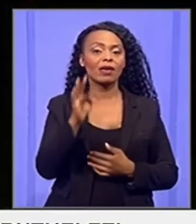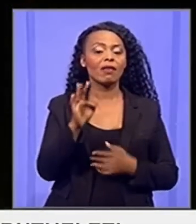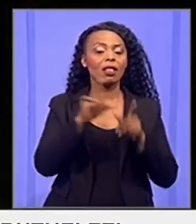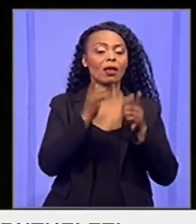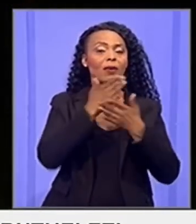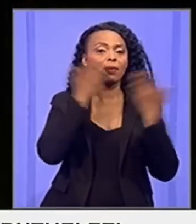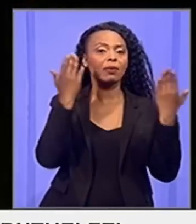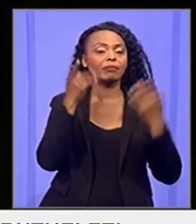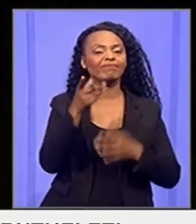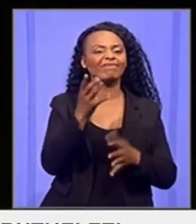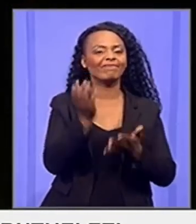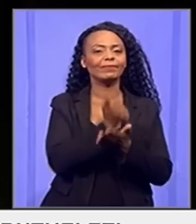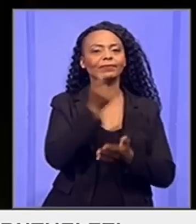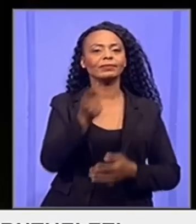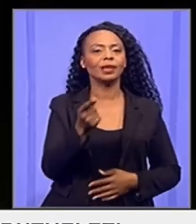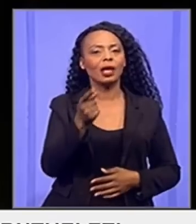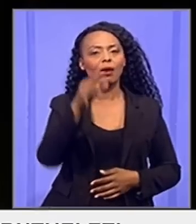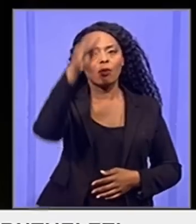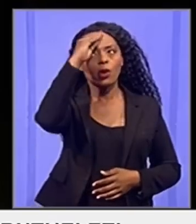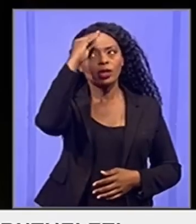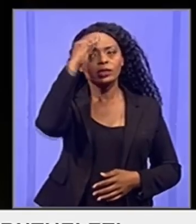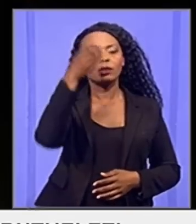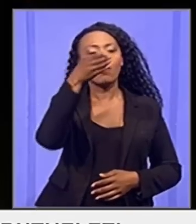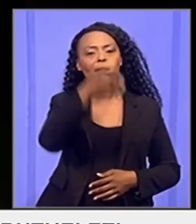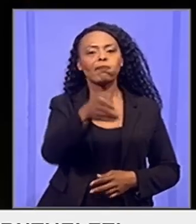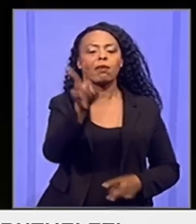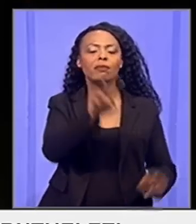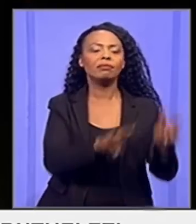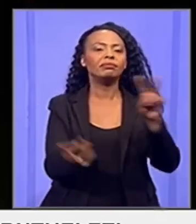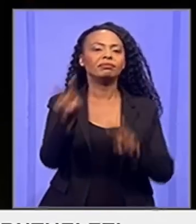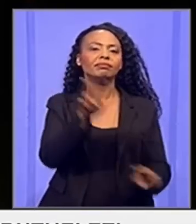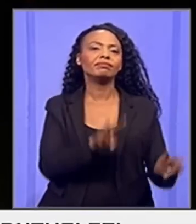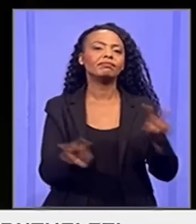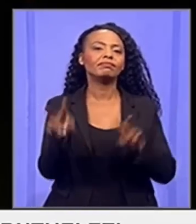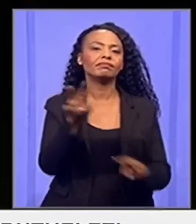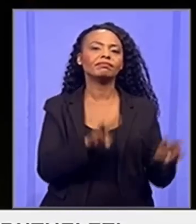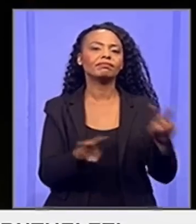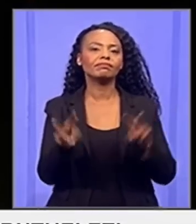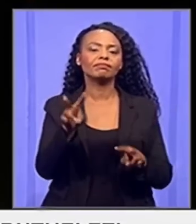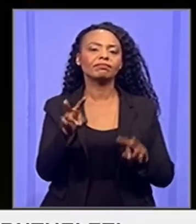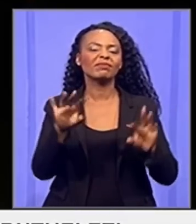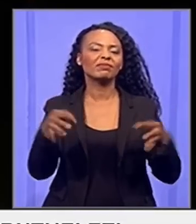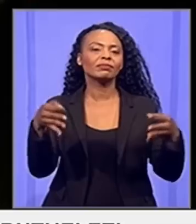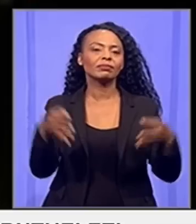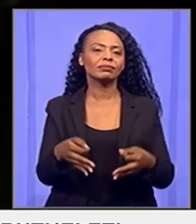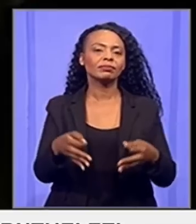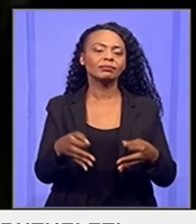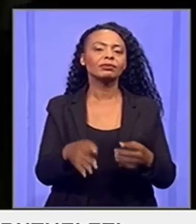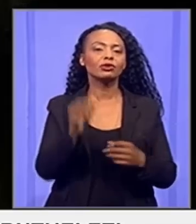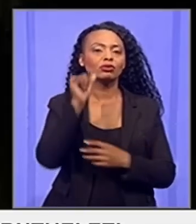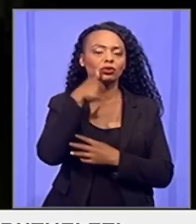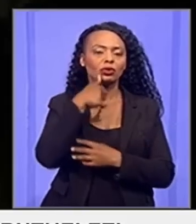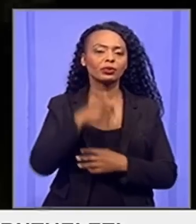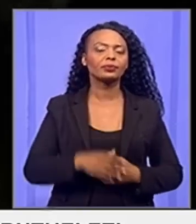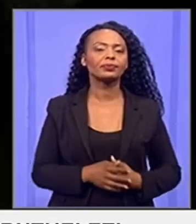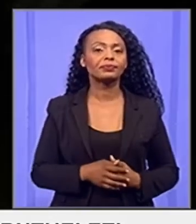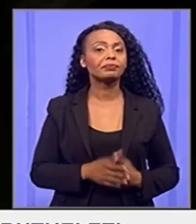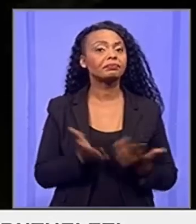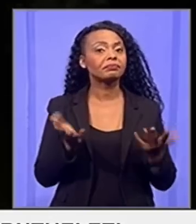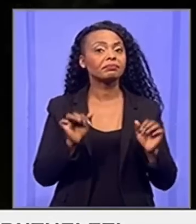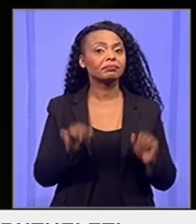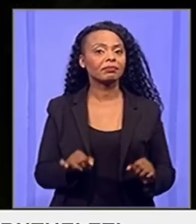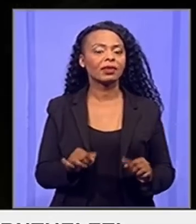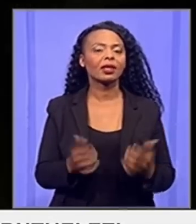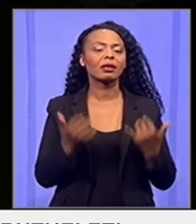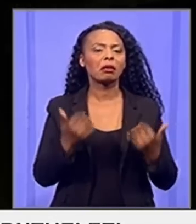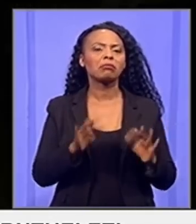kgotsa mapodisa a tla ba le teng go neelana ka tshireletso go ba leng gore ba tlile go tsenela yona tirelo ya phitlho ya gagwe ka moso ka jalo re ka re